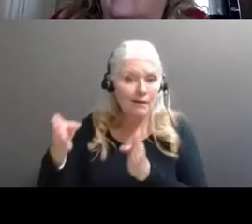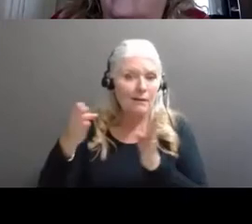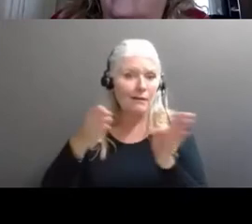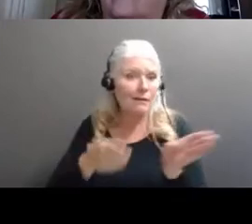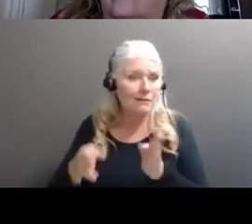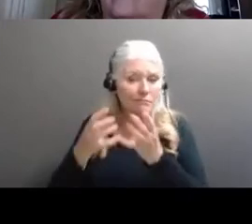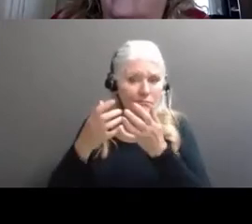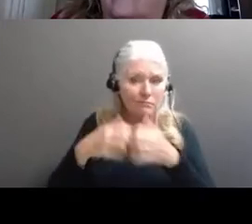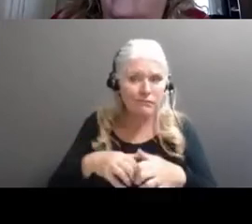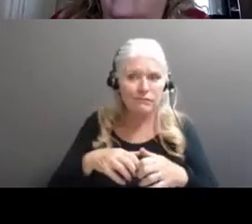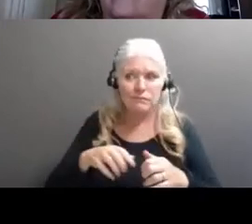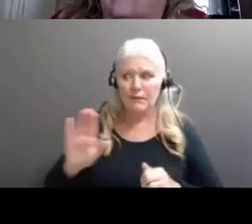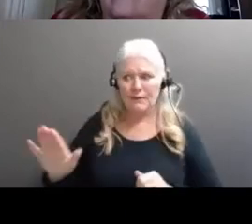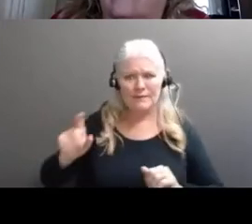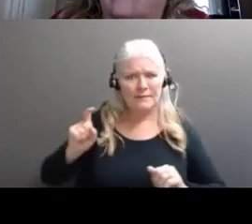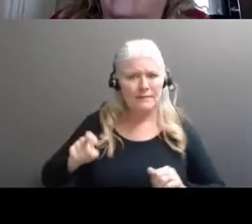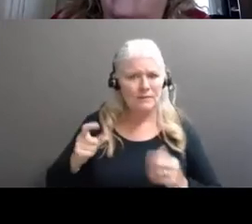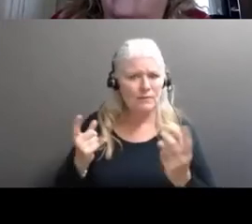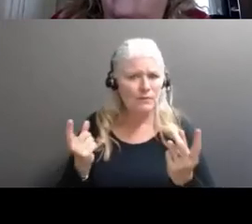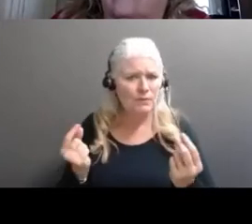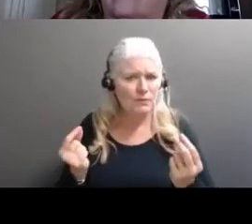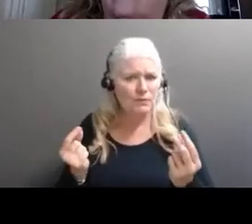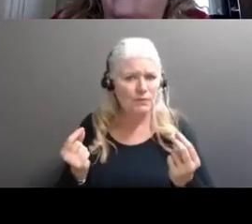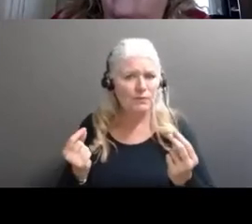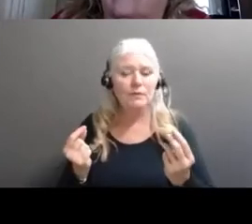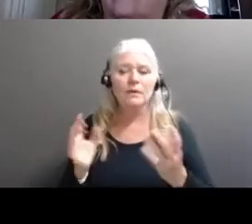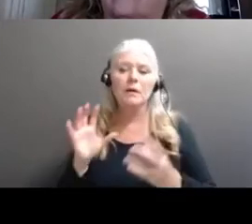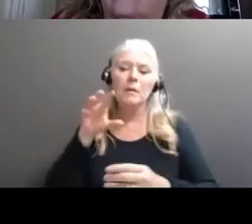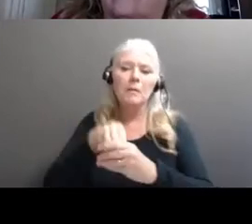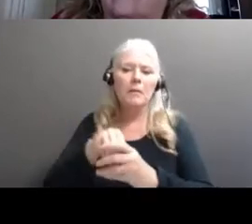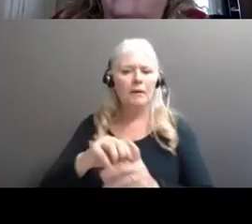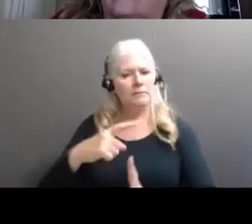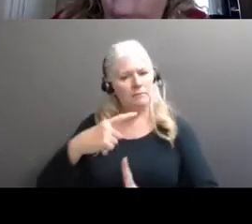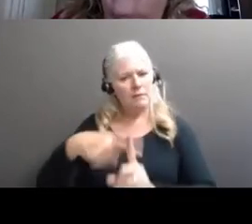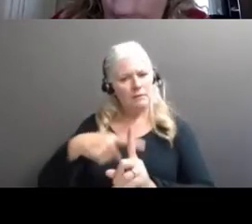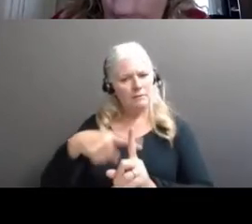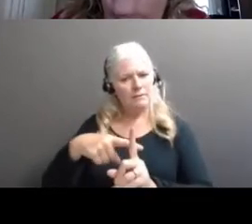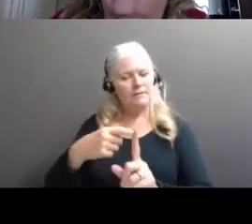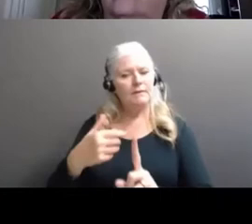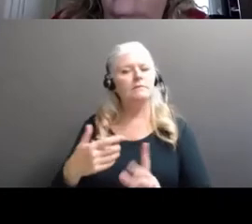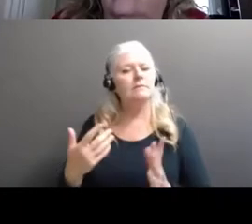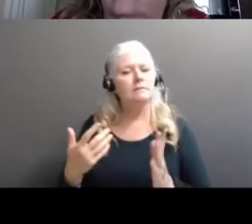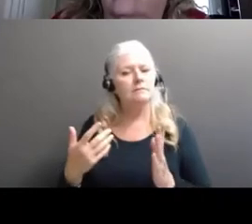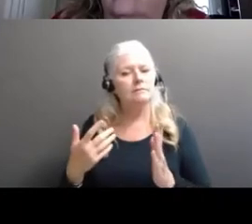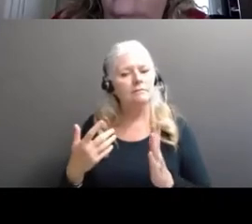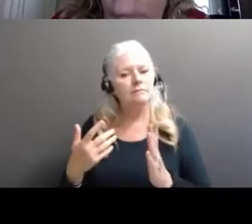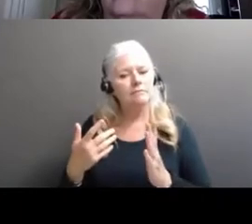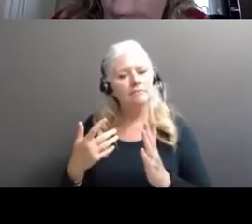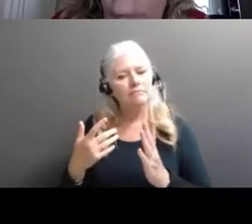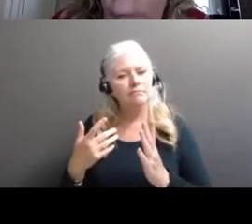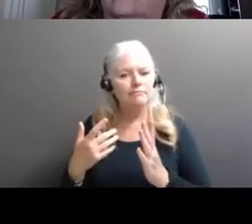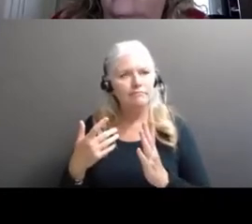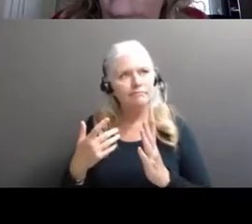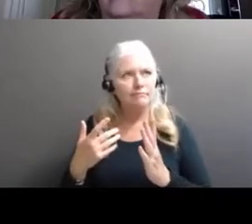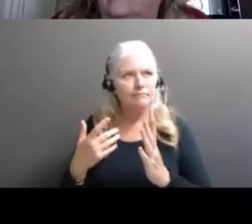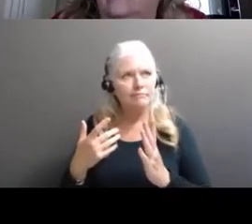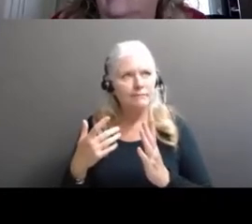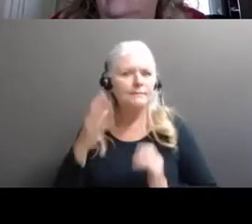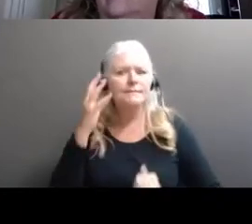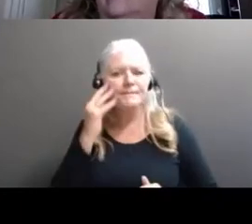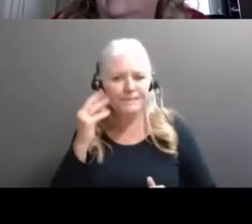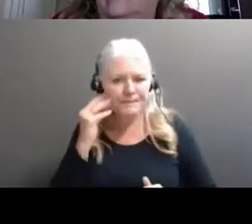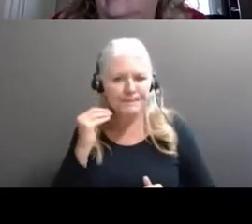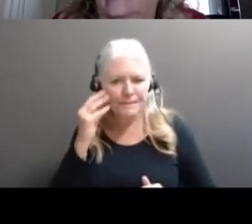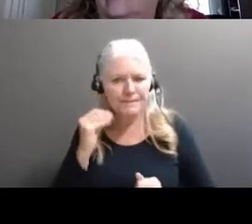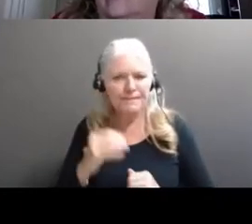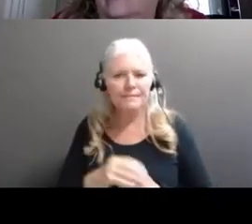to allow them to step into it in a positive forward-looking space where they don't have to necessarily take on those